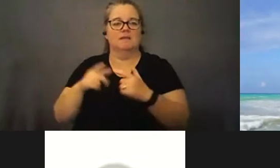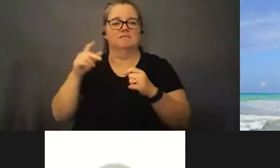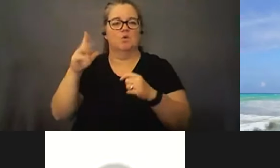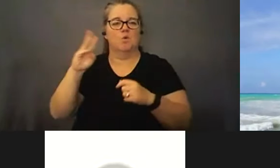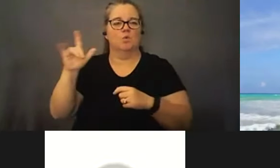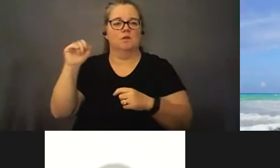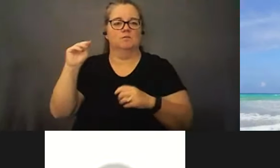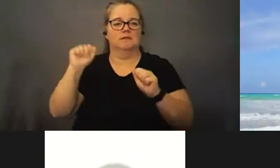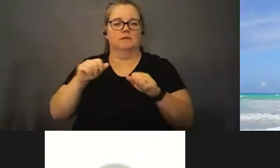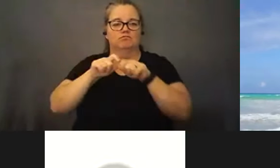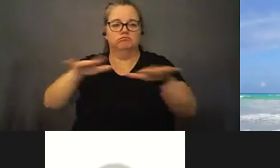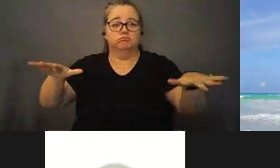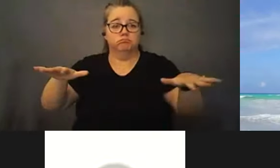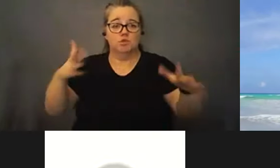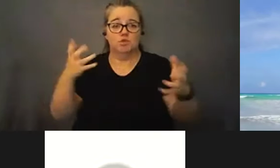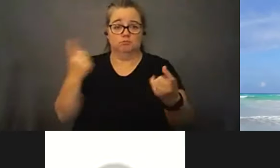questions?